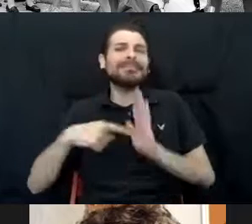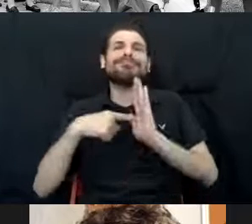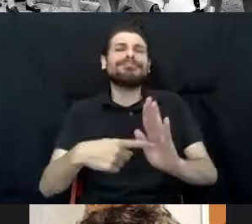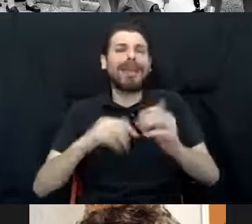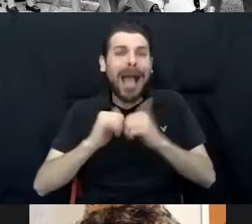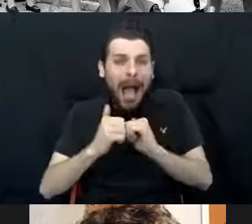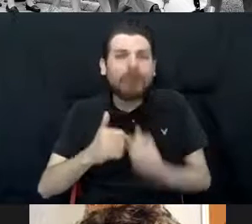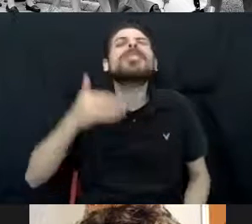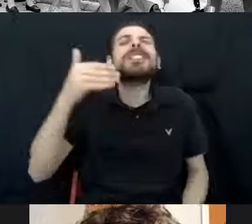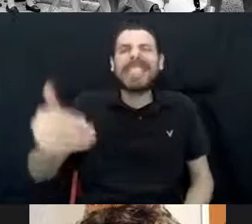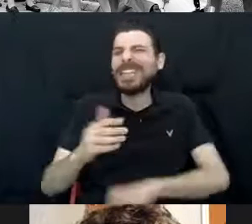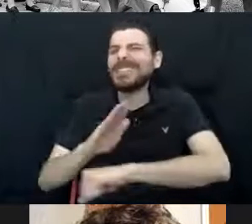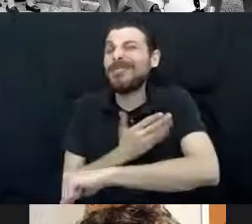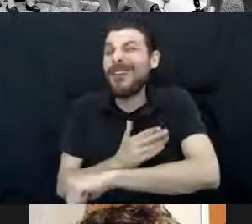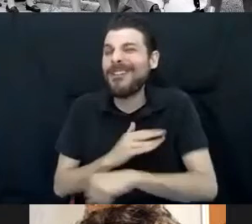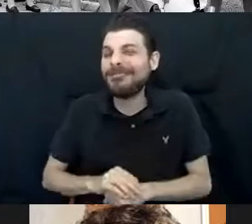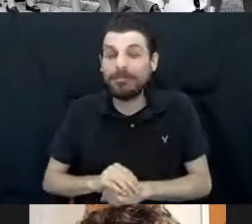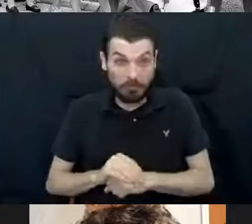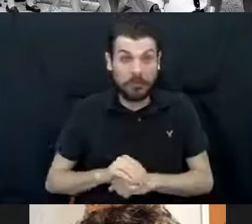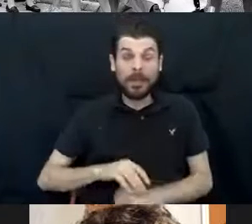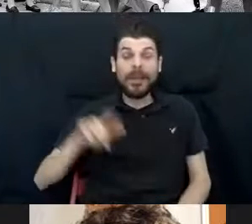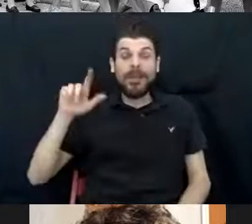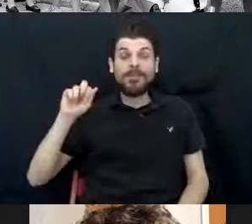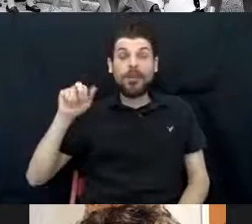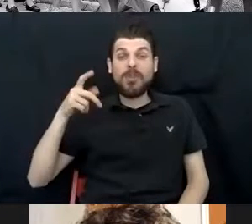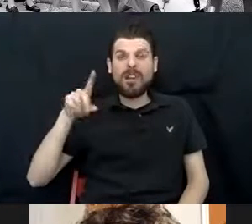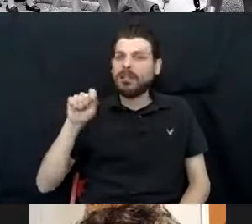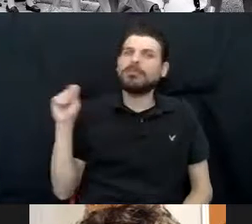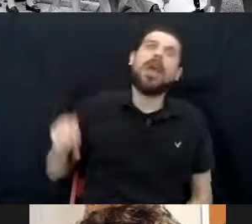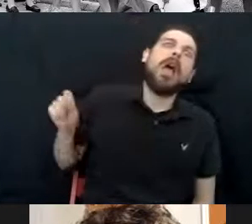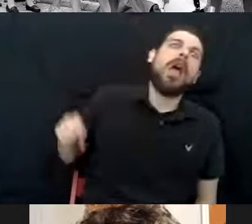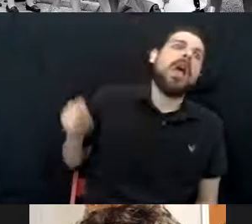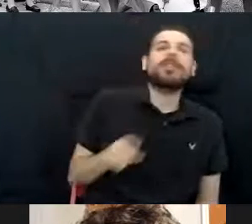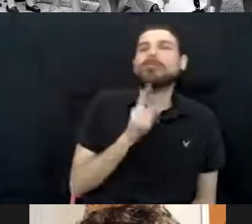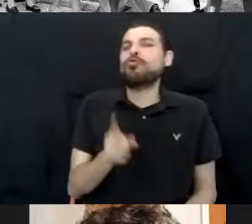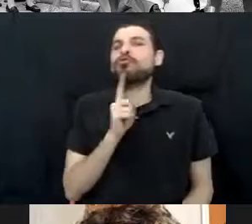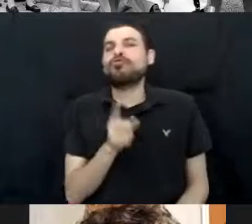This is the truth. That is true. This is you, Teressa. That's right.